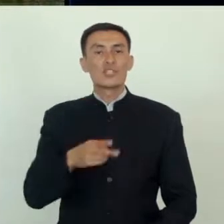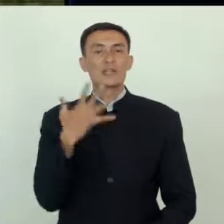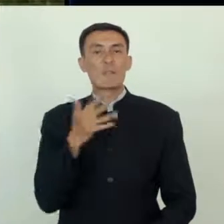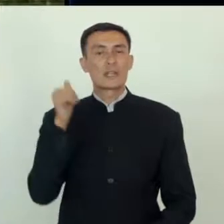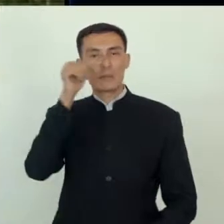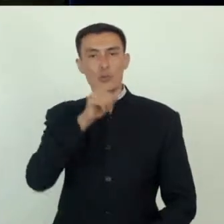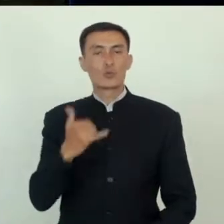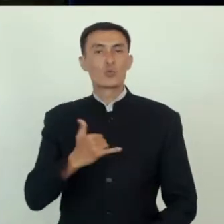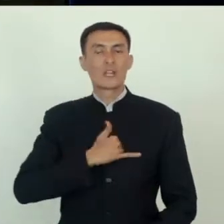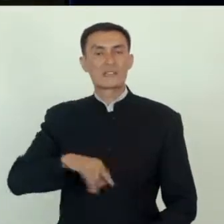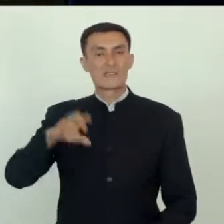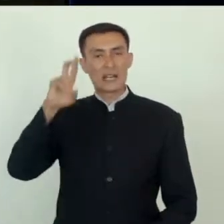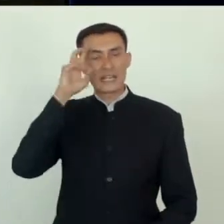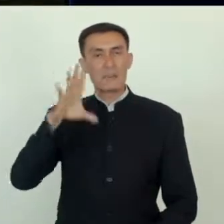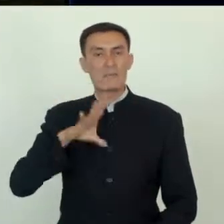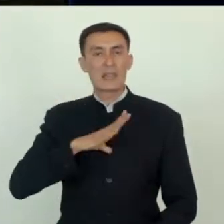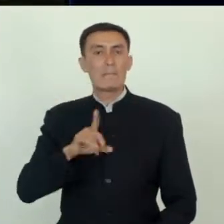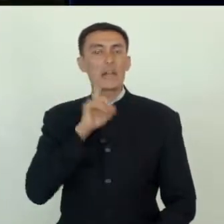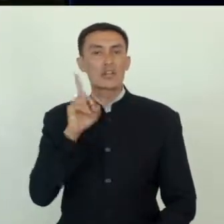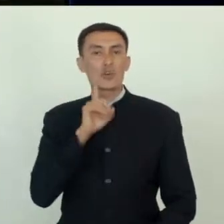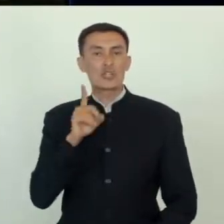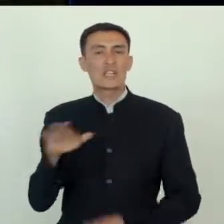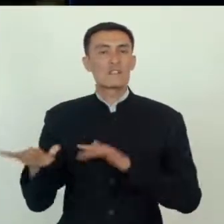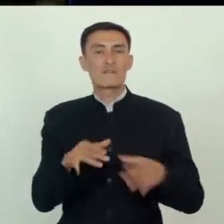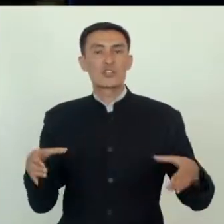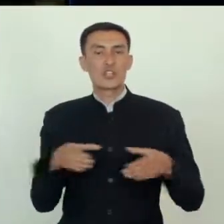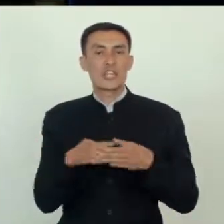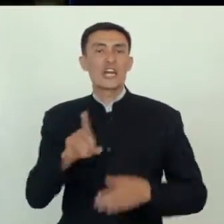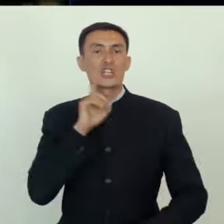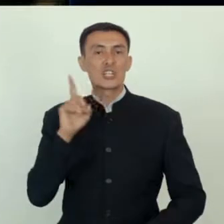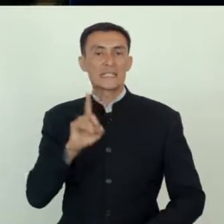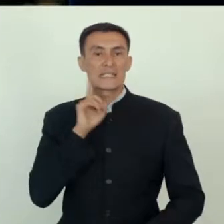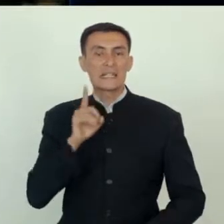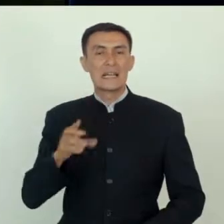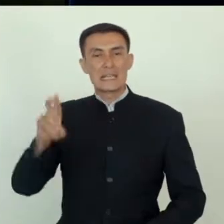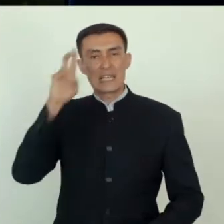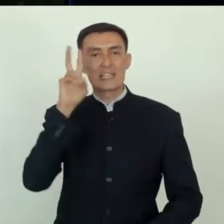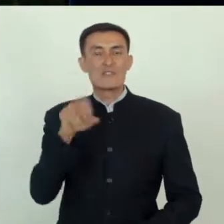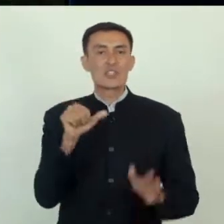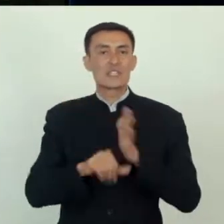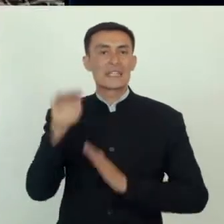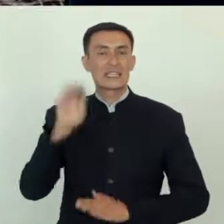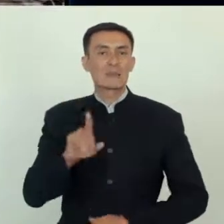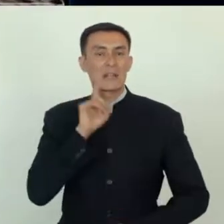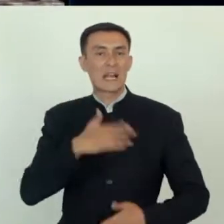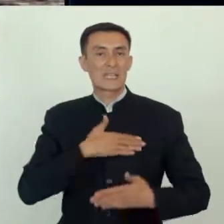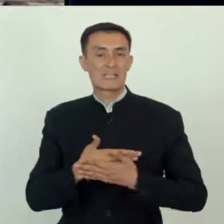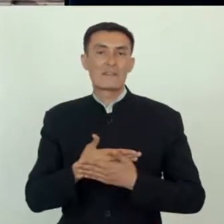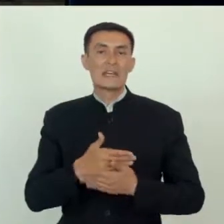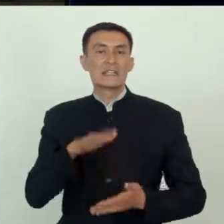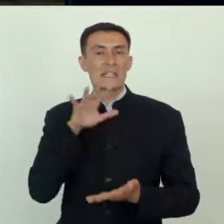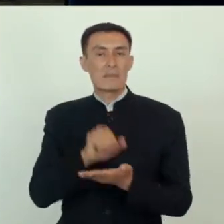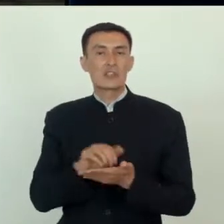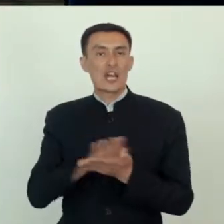Back in 2005, a youth movement, Jazil Yel, was established in our country. 260,000 young